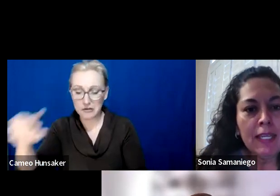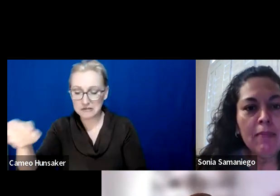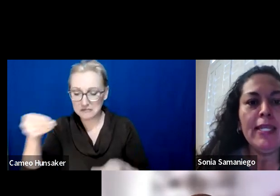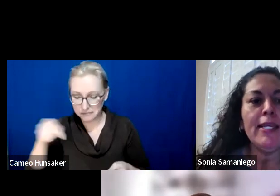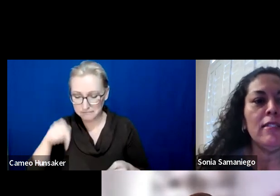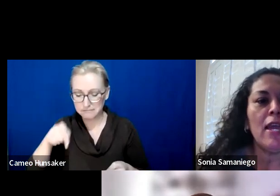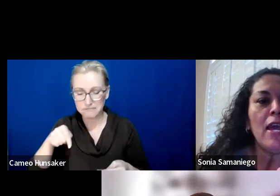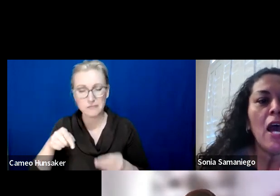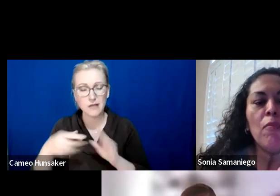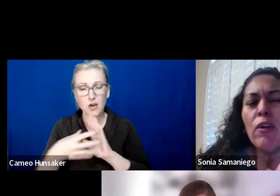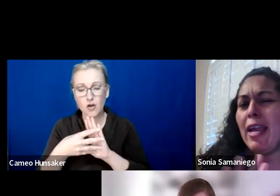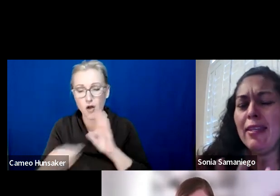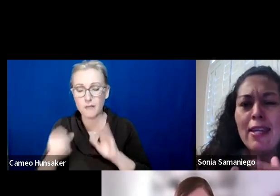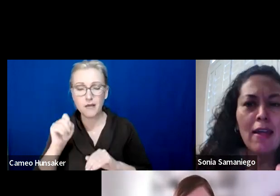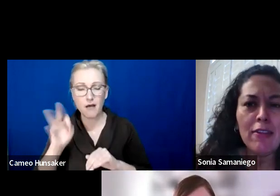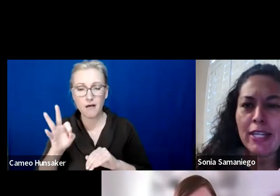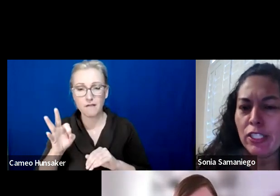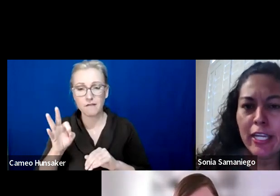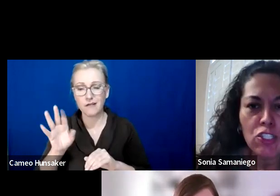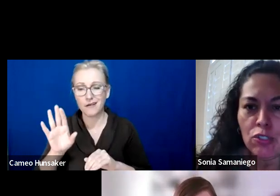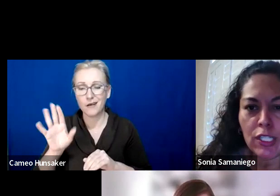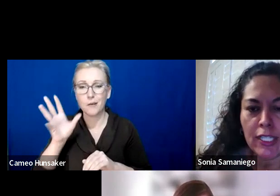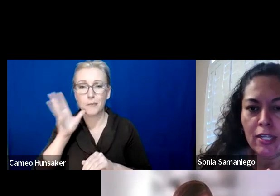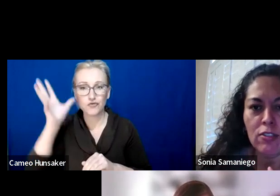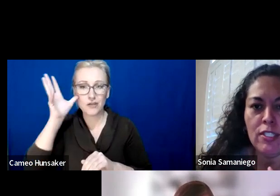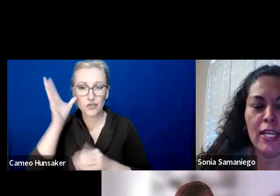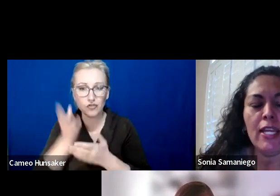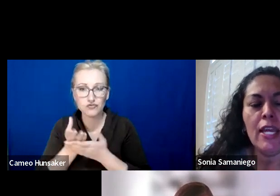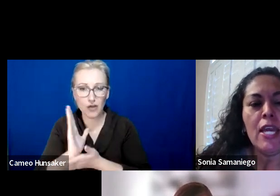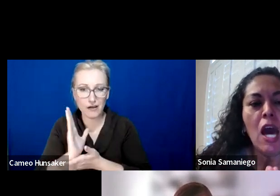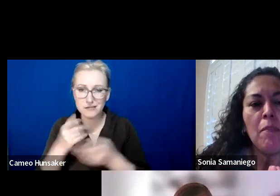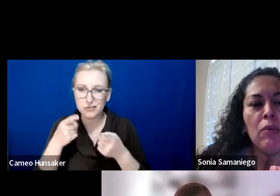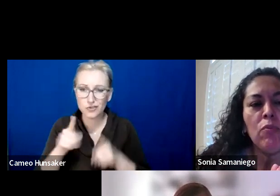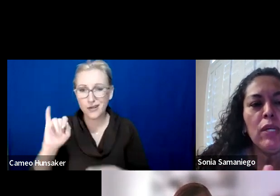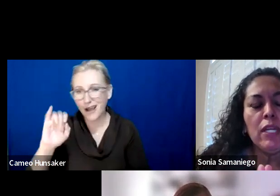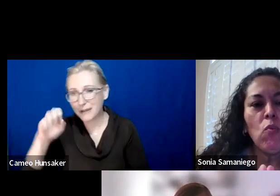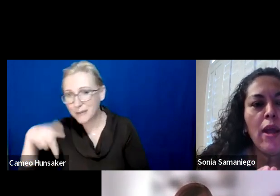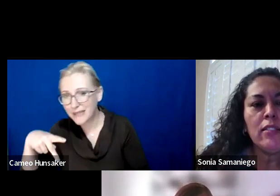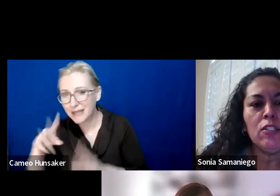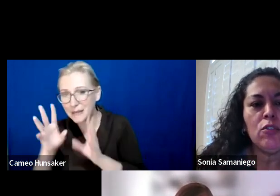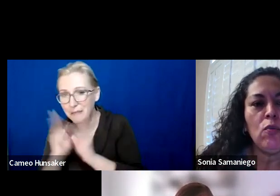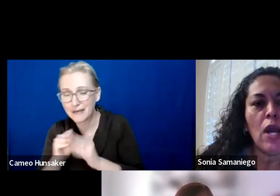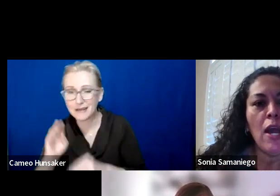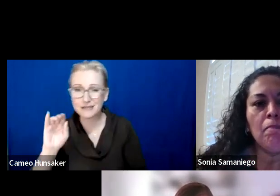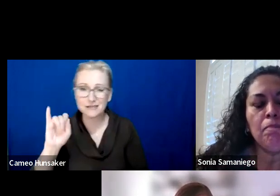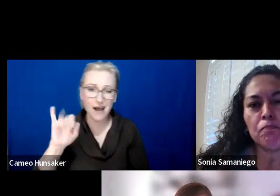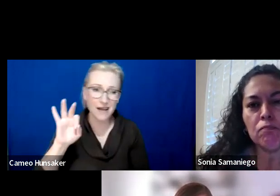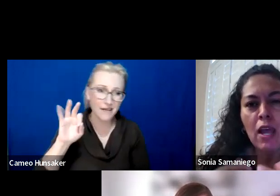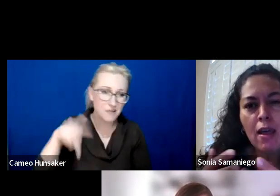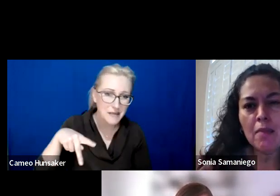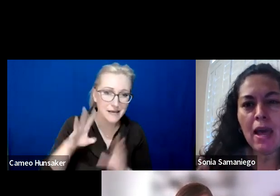or IEP meetings, or any other educational or clinical setting. And we really want